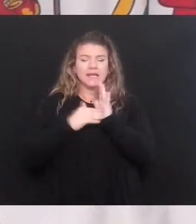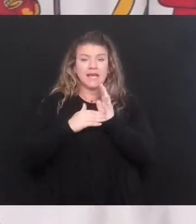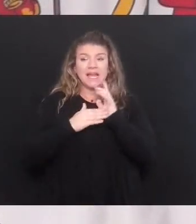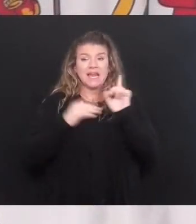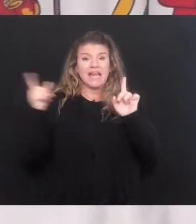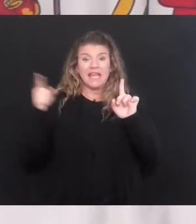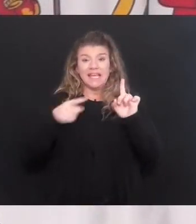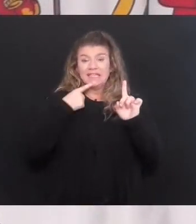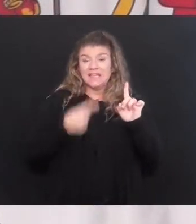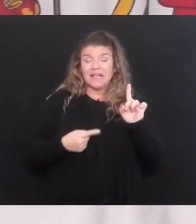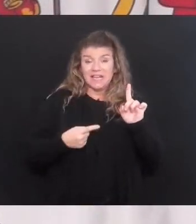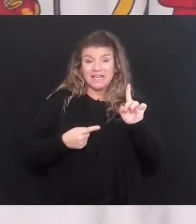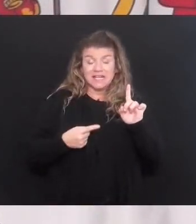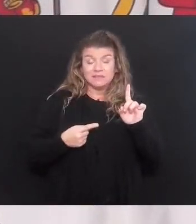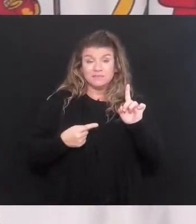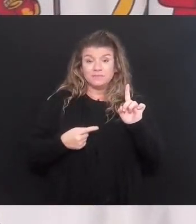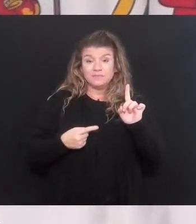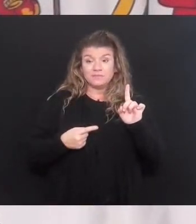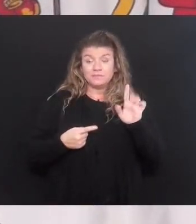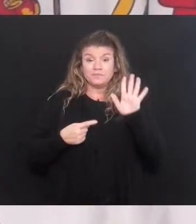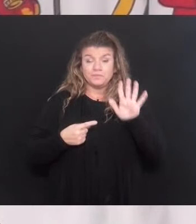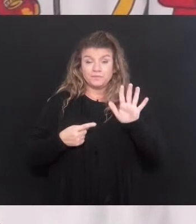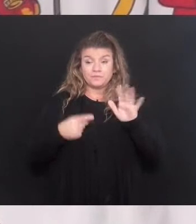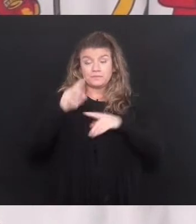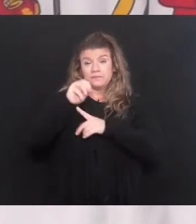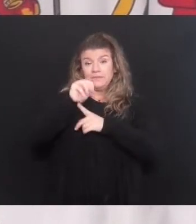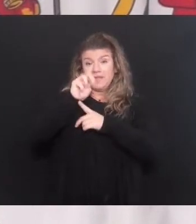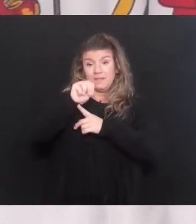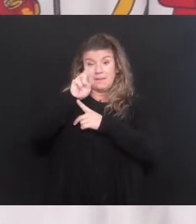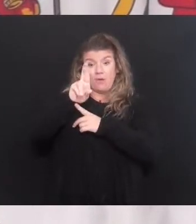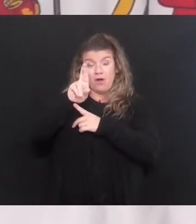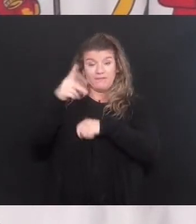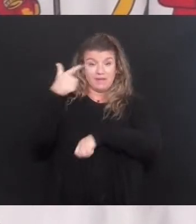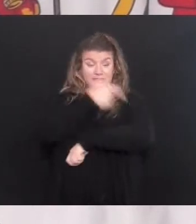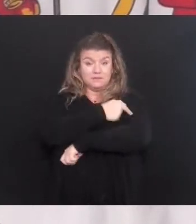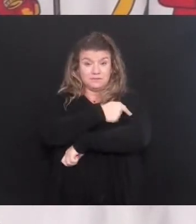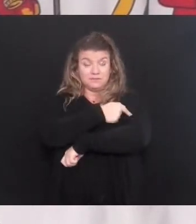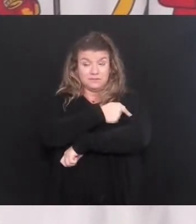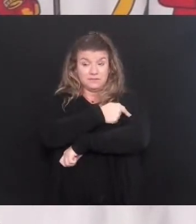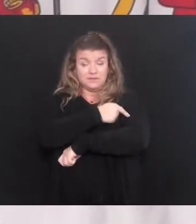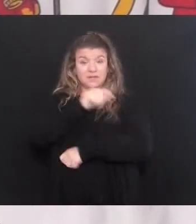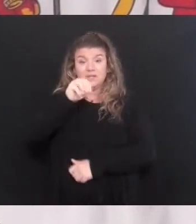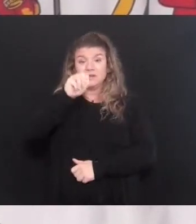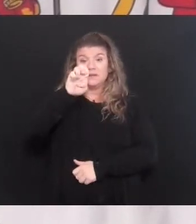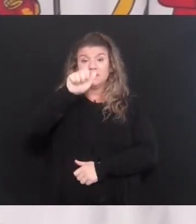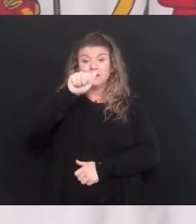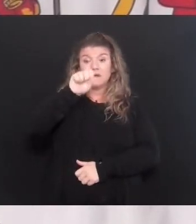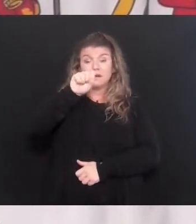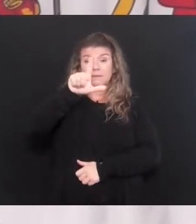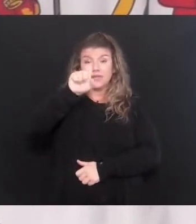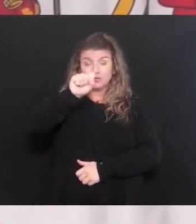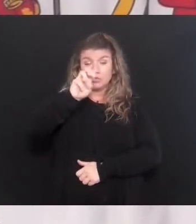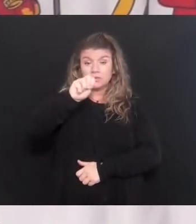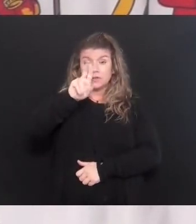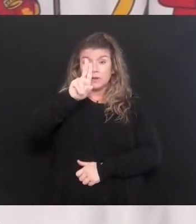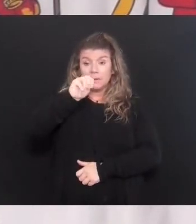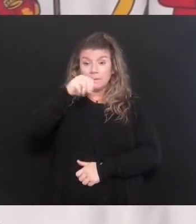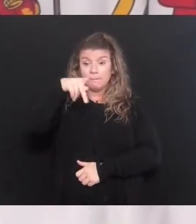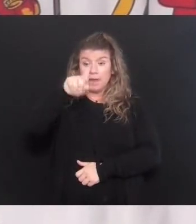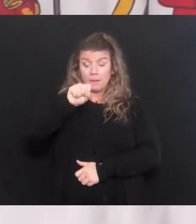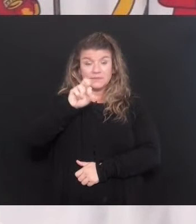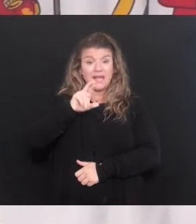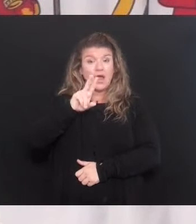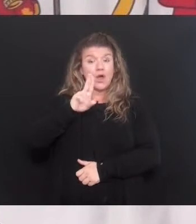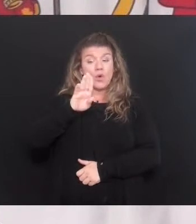He said that the MMR vaccine, the measles, the mumps, and